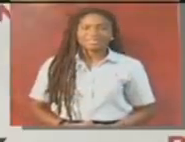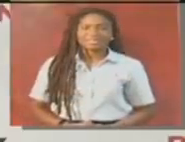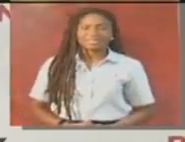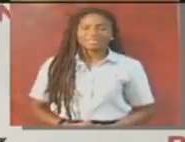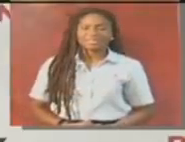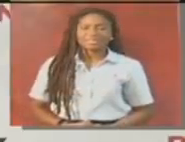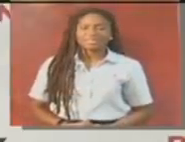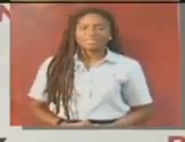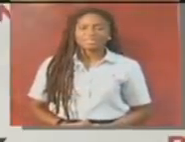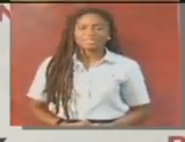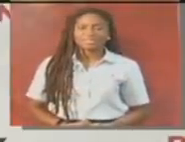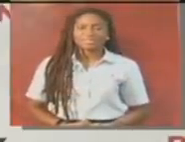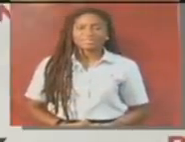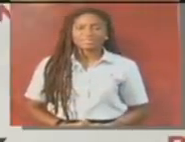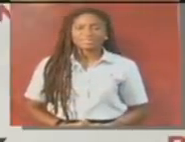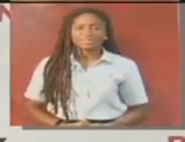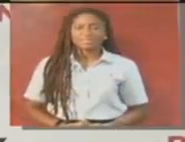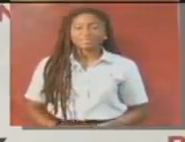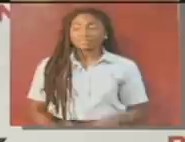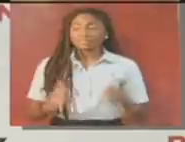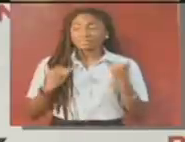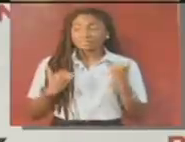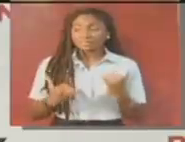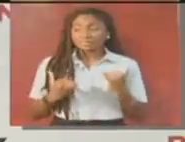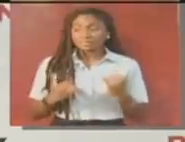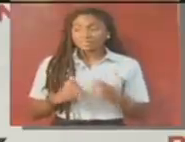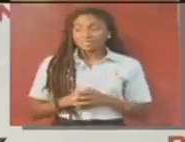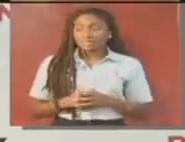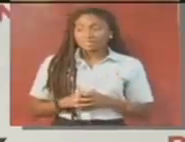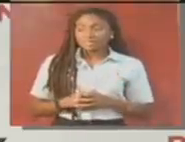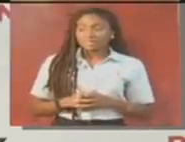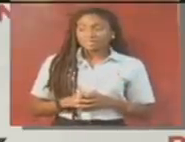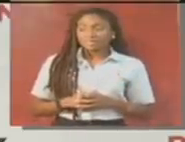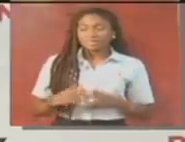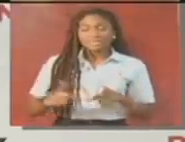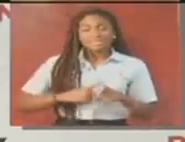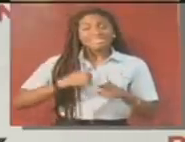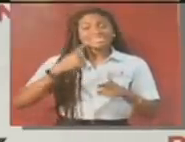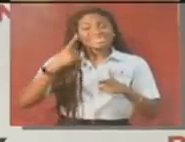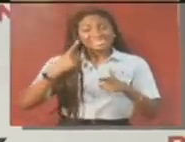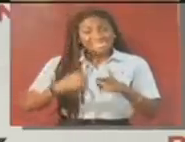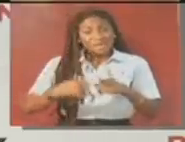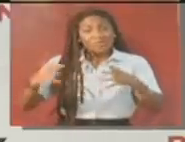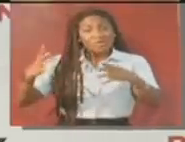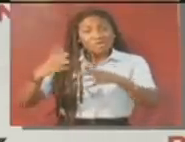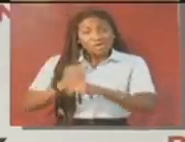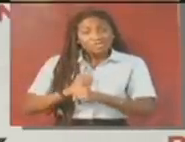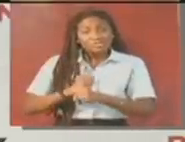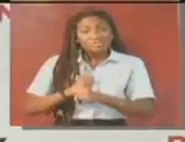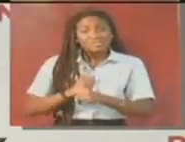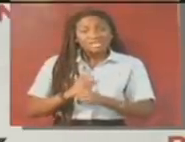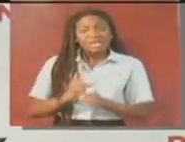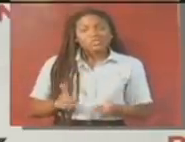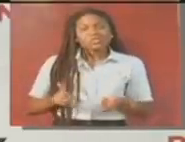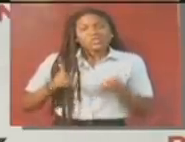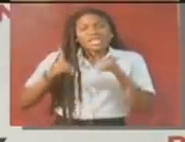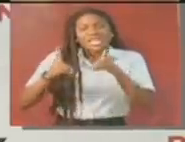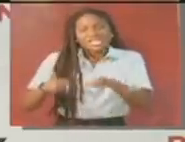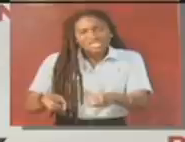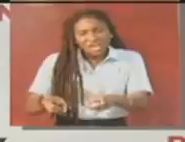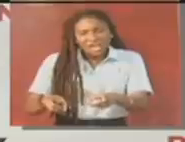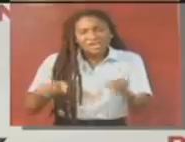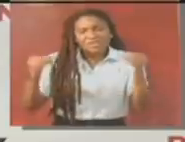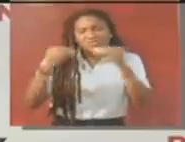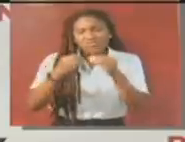priority list. During that time frame, however, as you would have noted, we then received additional donations of the